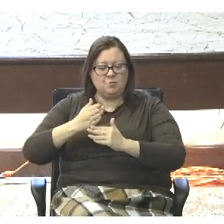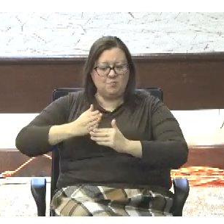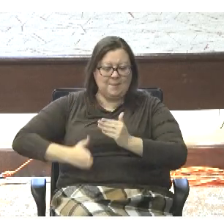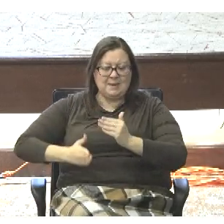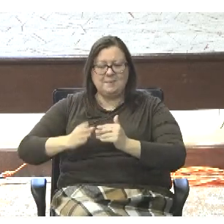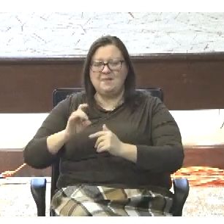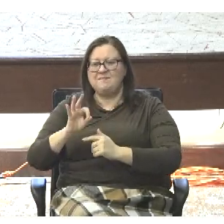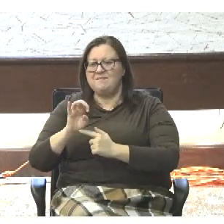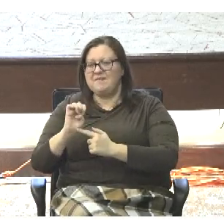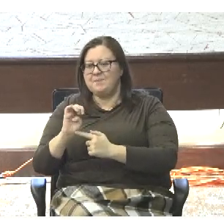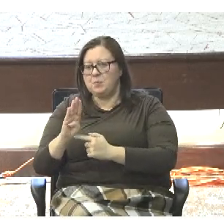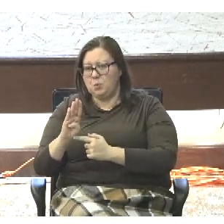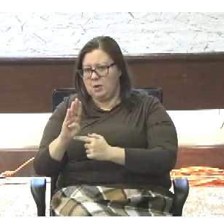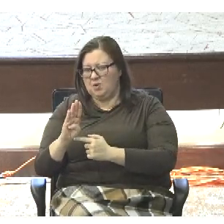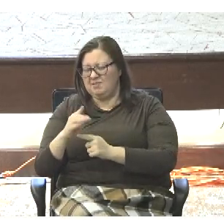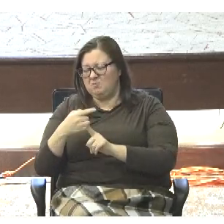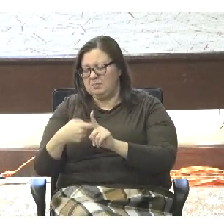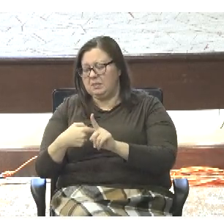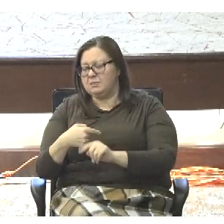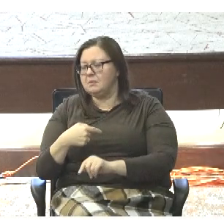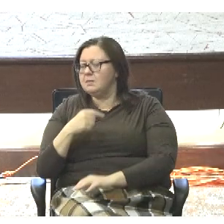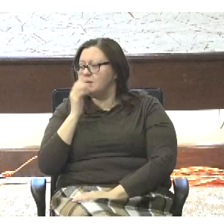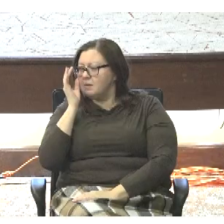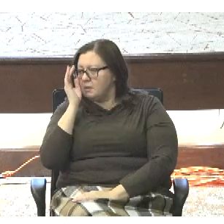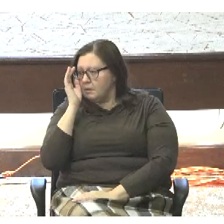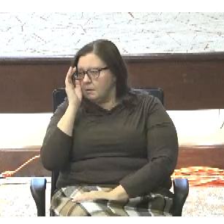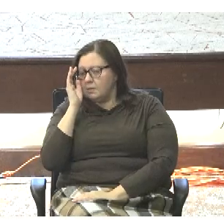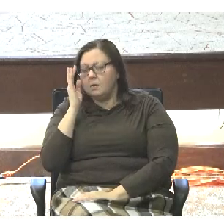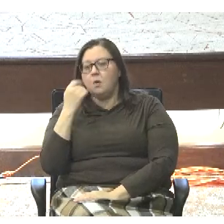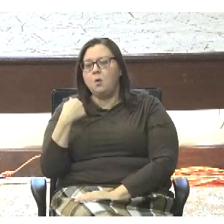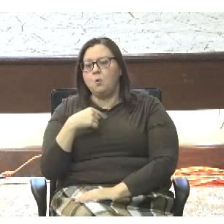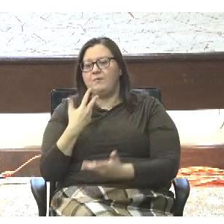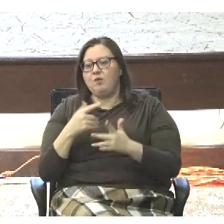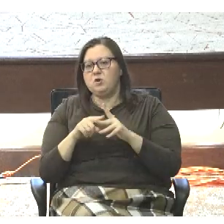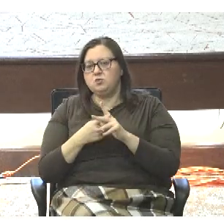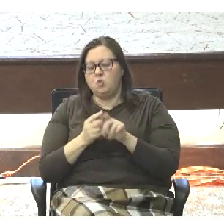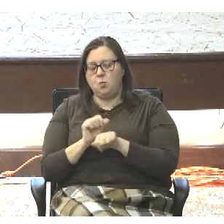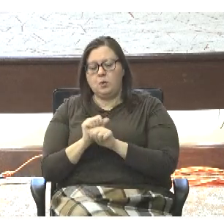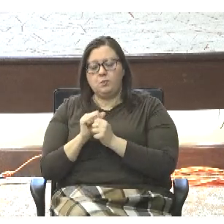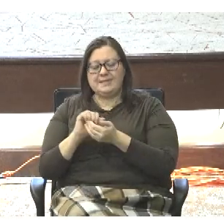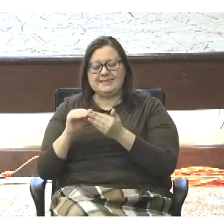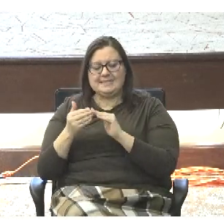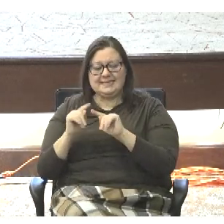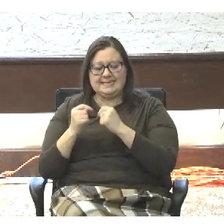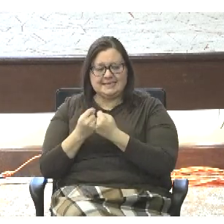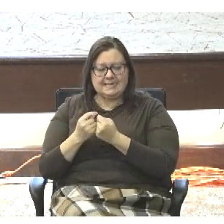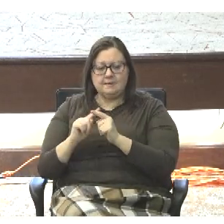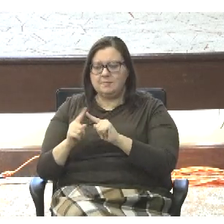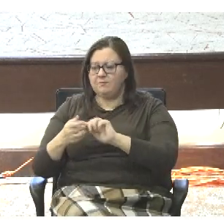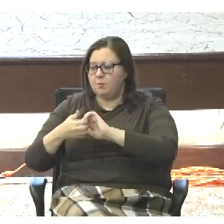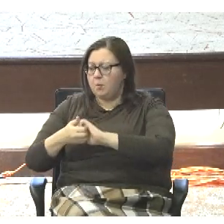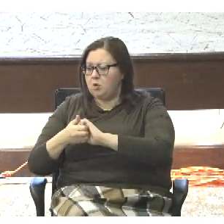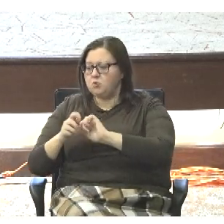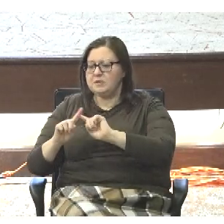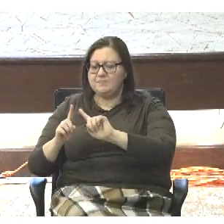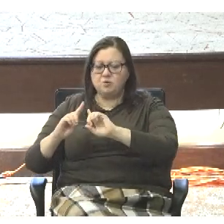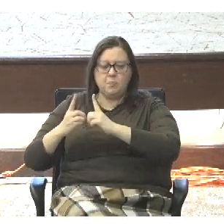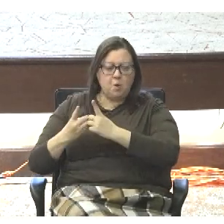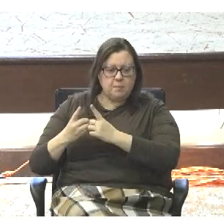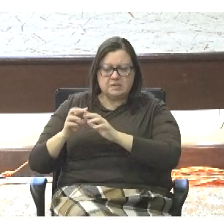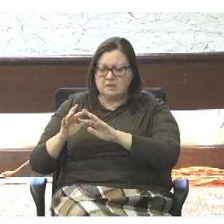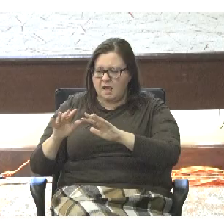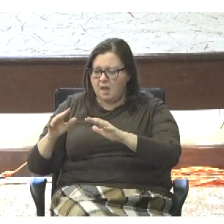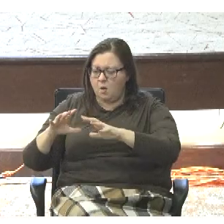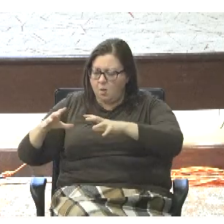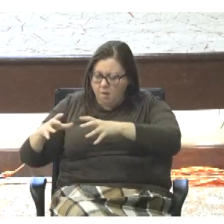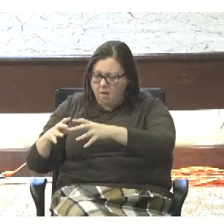in February, in the next month. We've already started and working with our city teams and different partners in other departments to